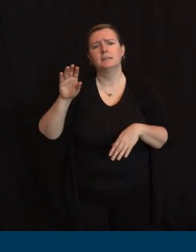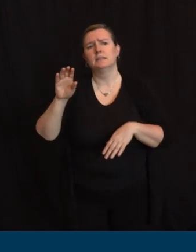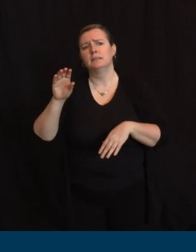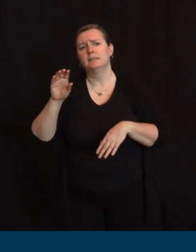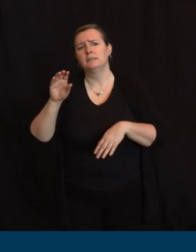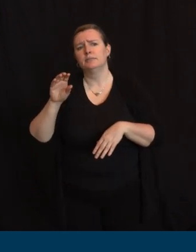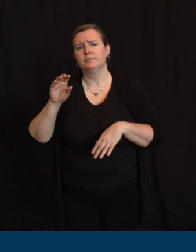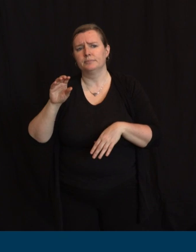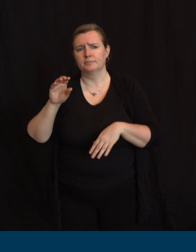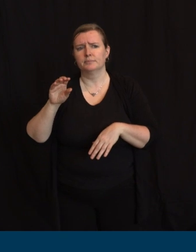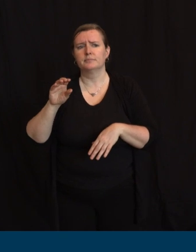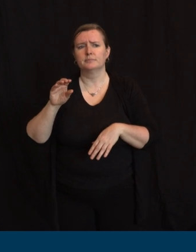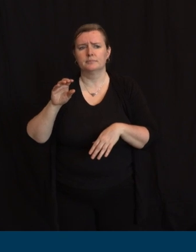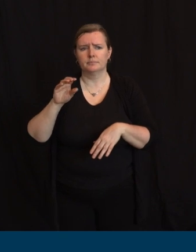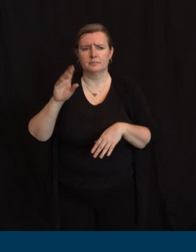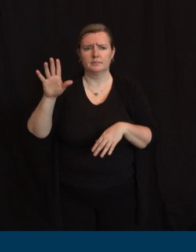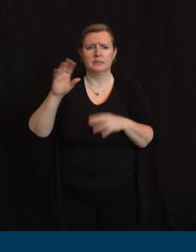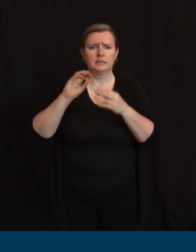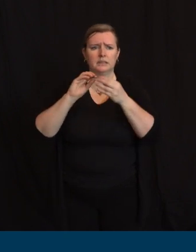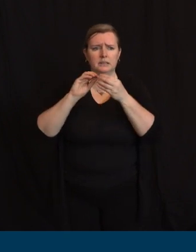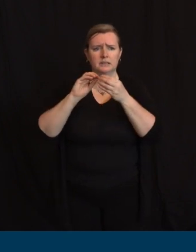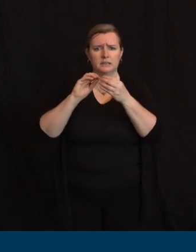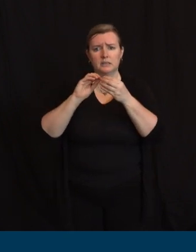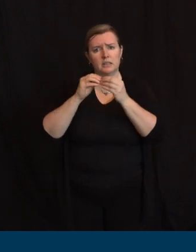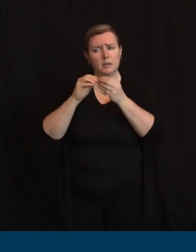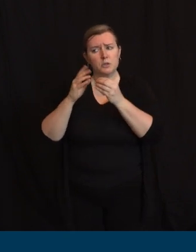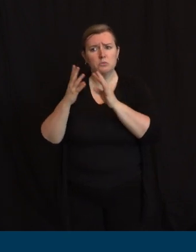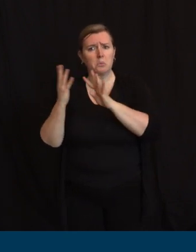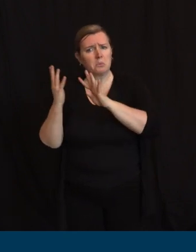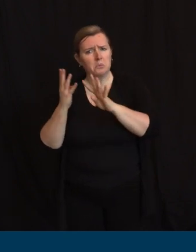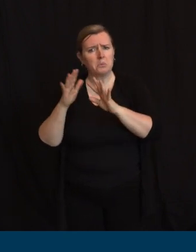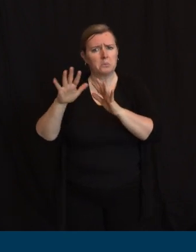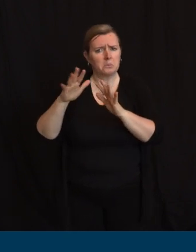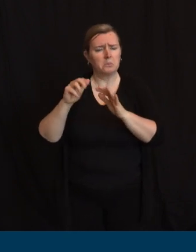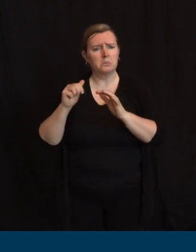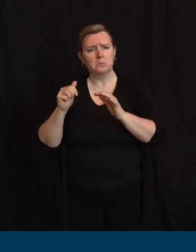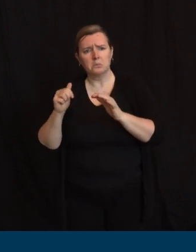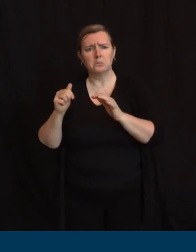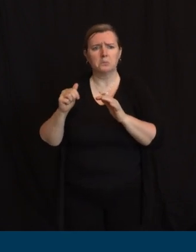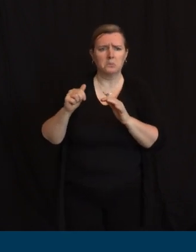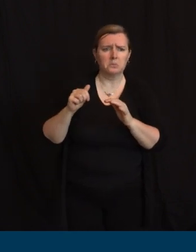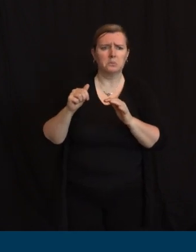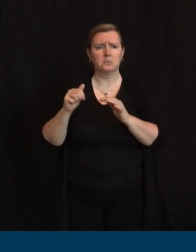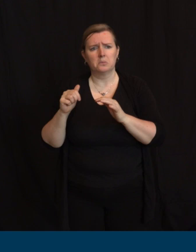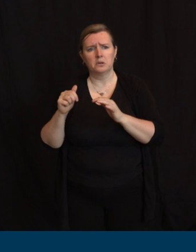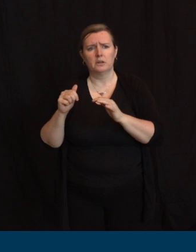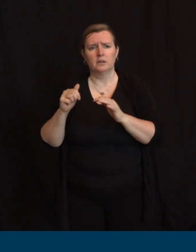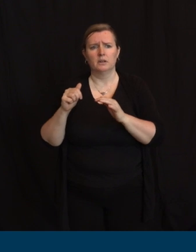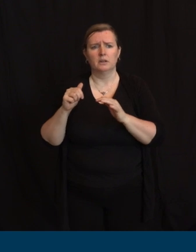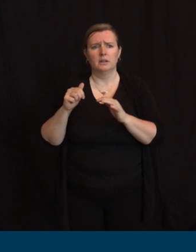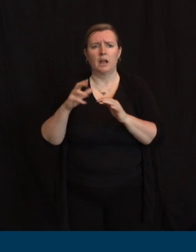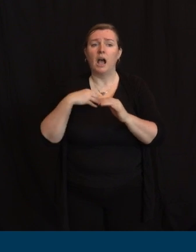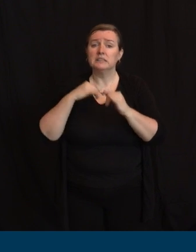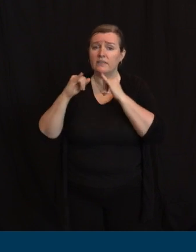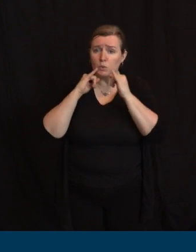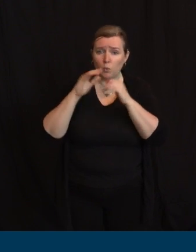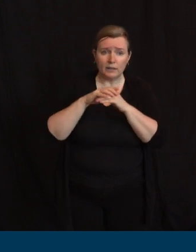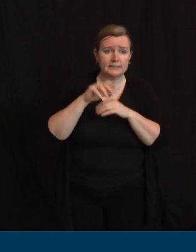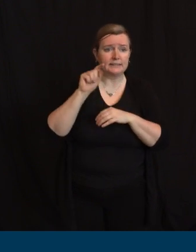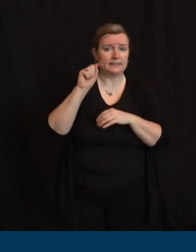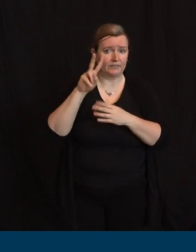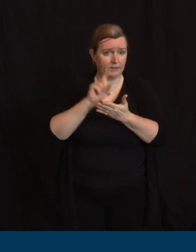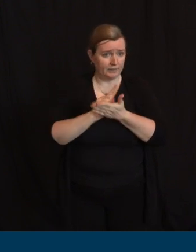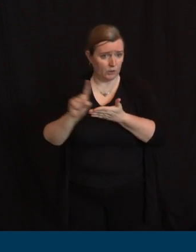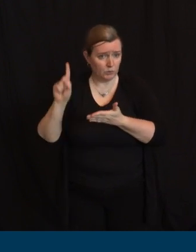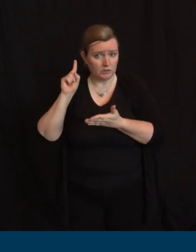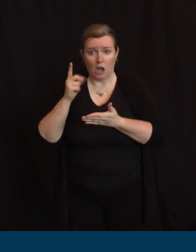as opposed to I did some network television interviews over the past week where the lines were, around